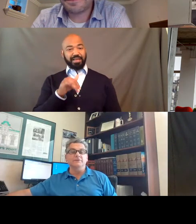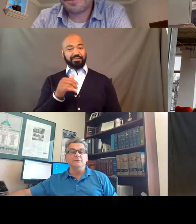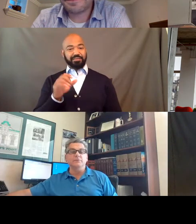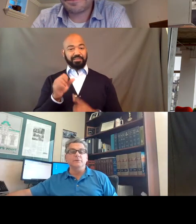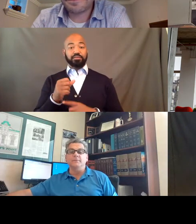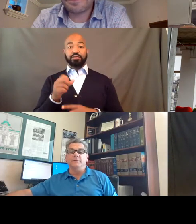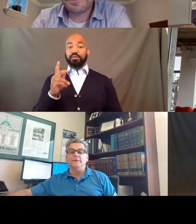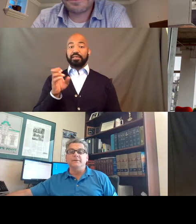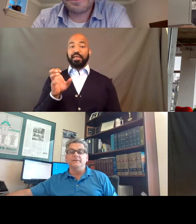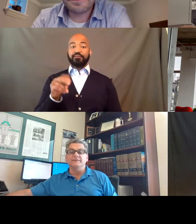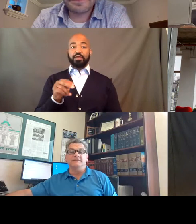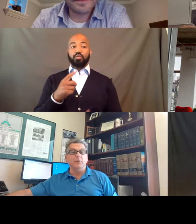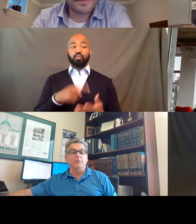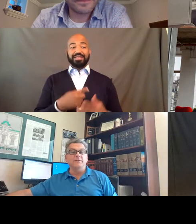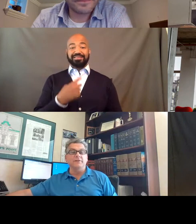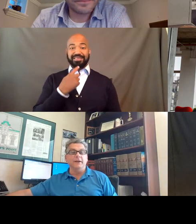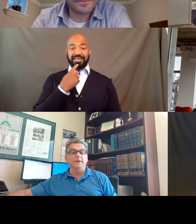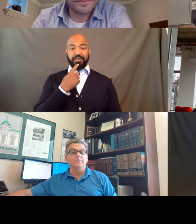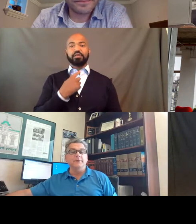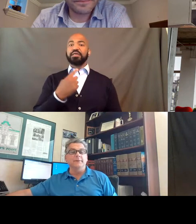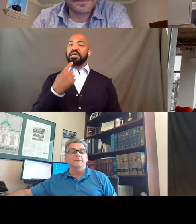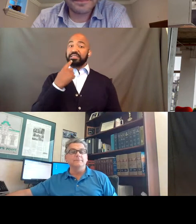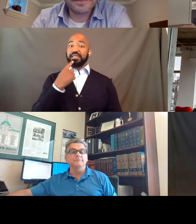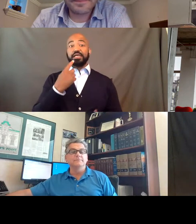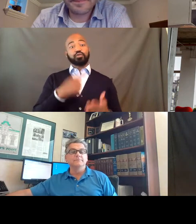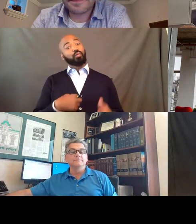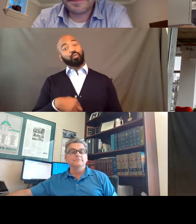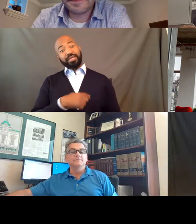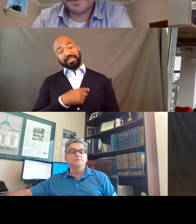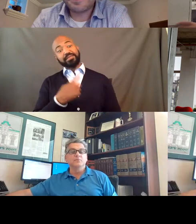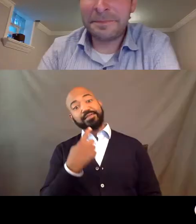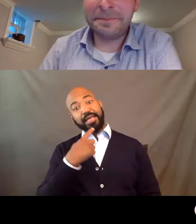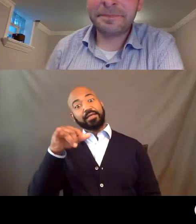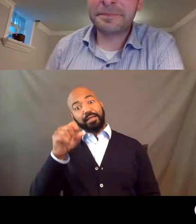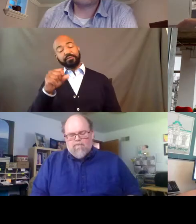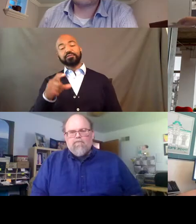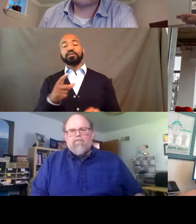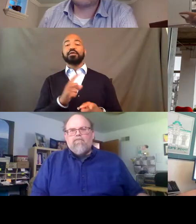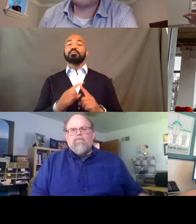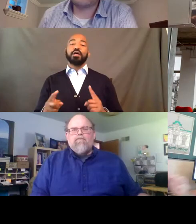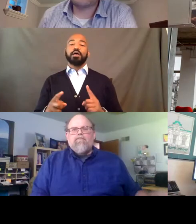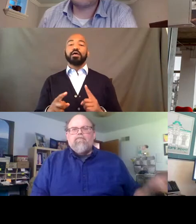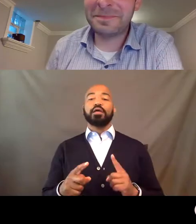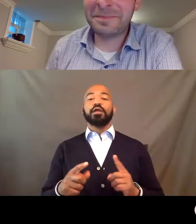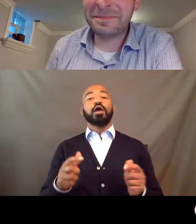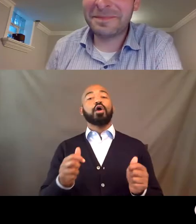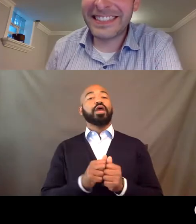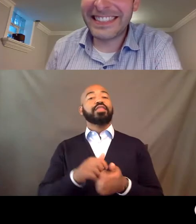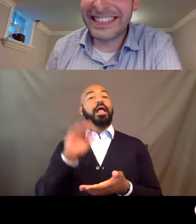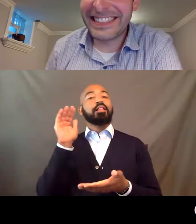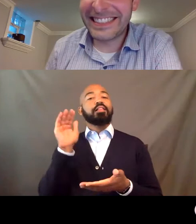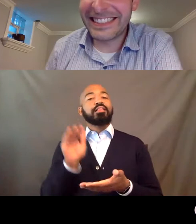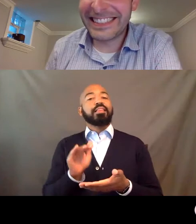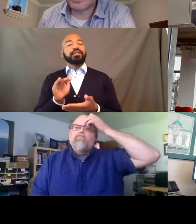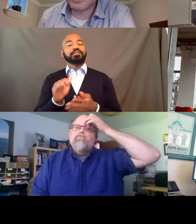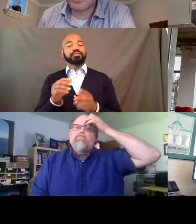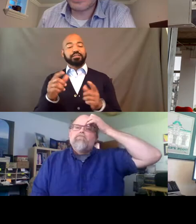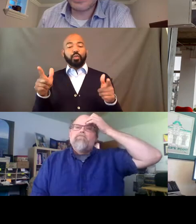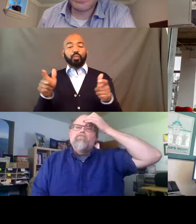Kevin suggested it does say what we say, but with less words, if that's the